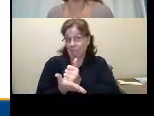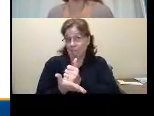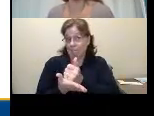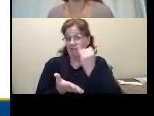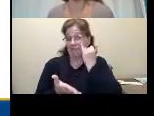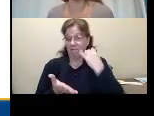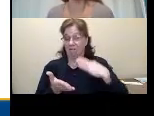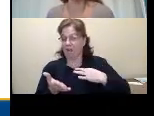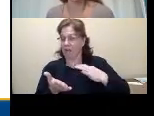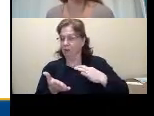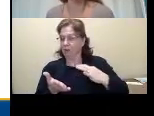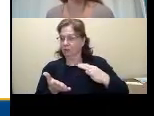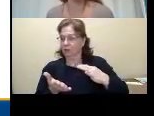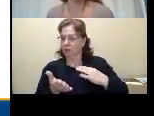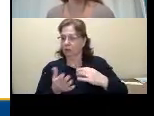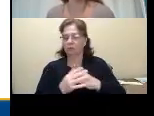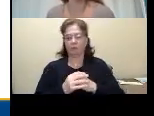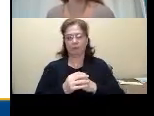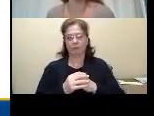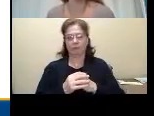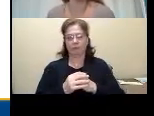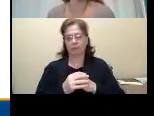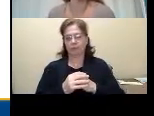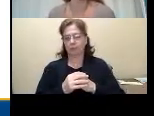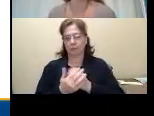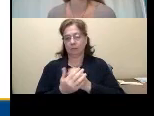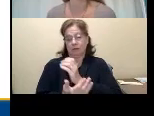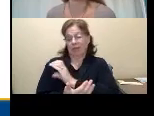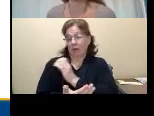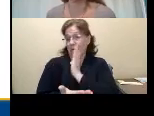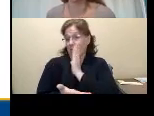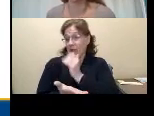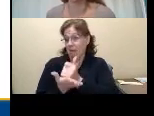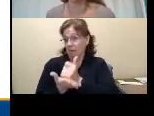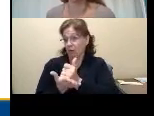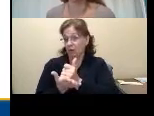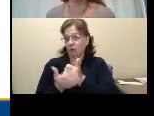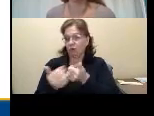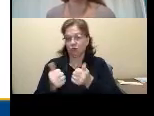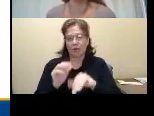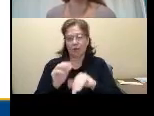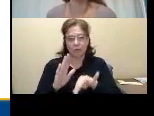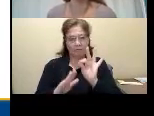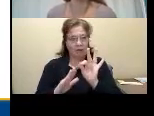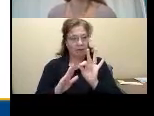kind of screening? Does the clinic help you to find somewhere where you can work on getting insurance?